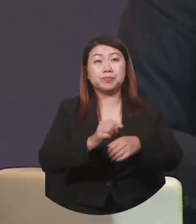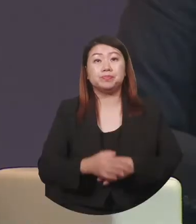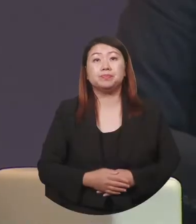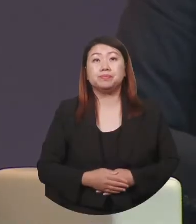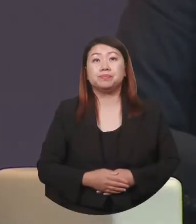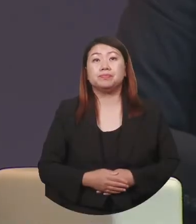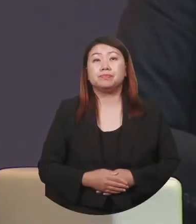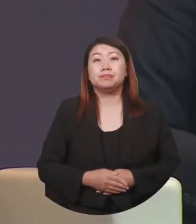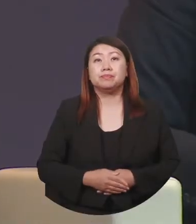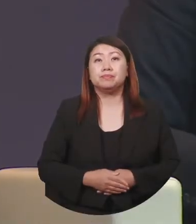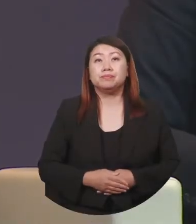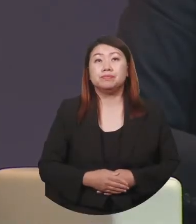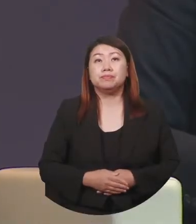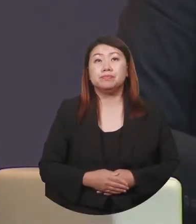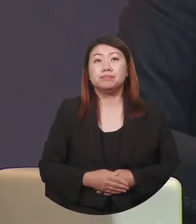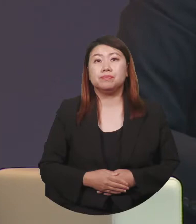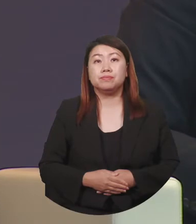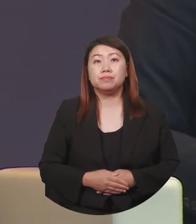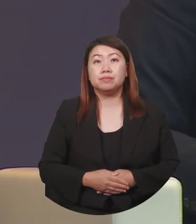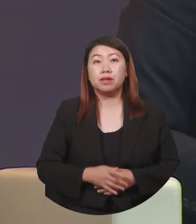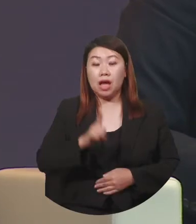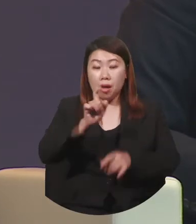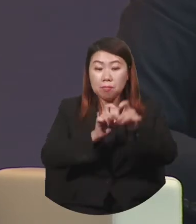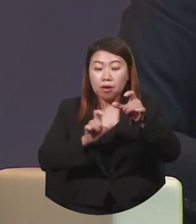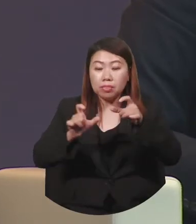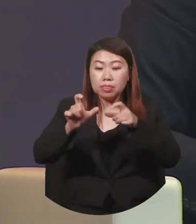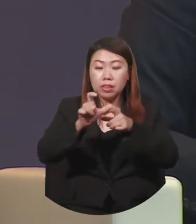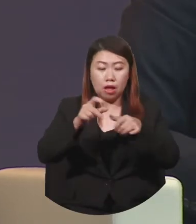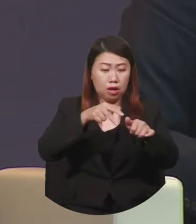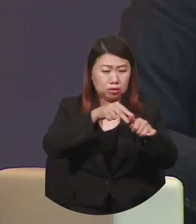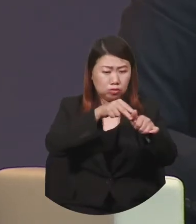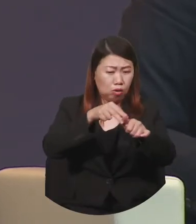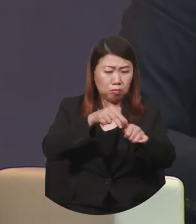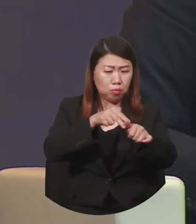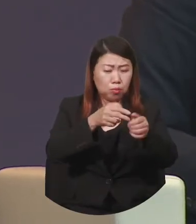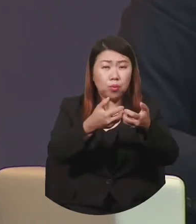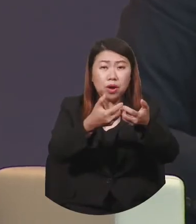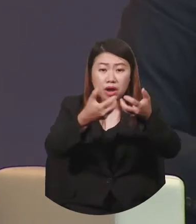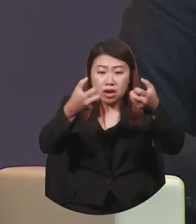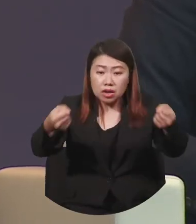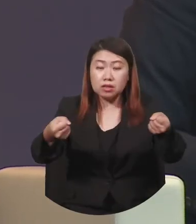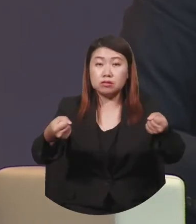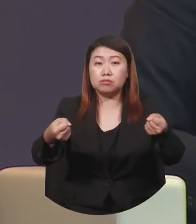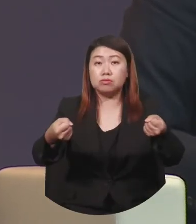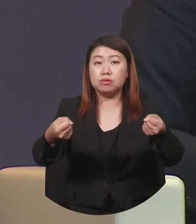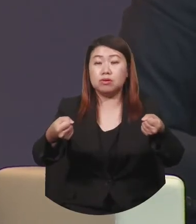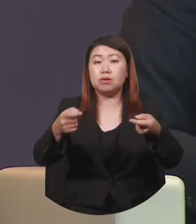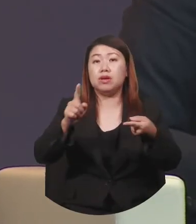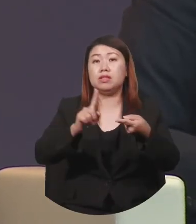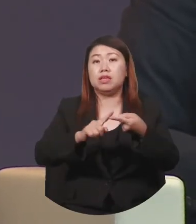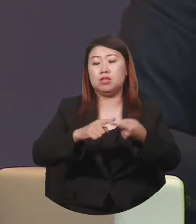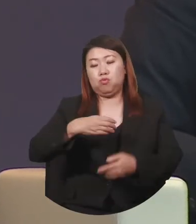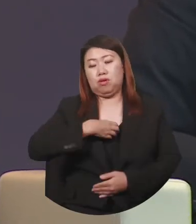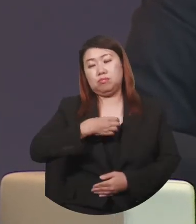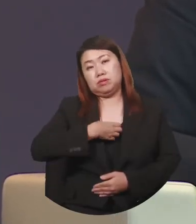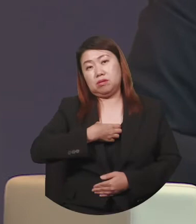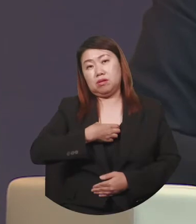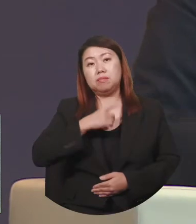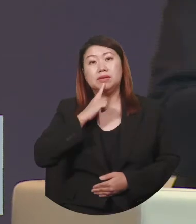of information divide as a barrier. Rachel, how many minutes do we have? Oh.